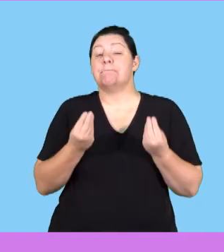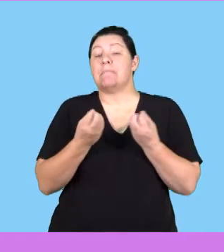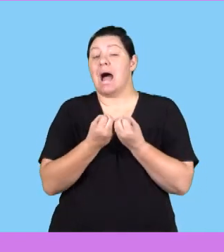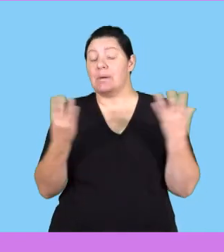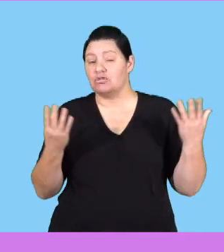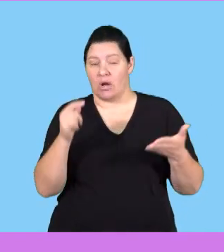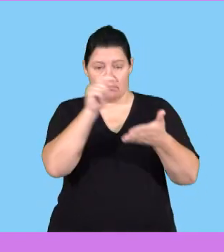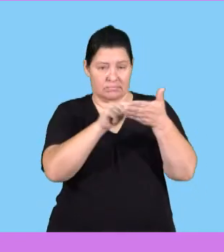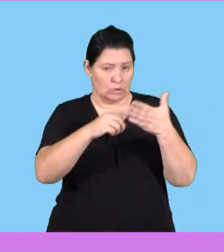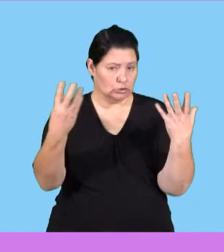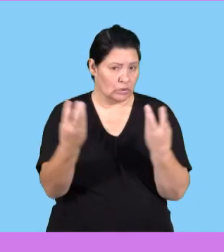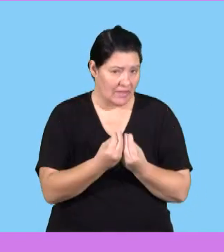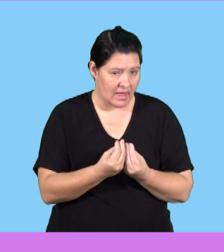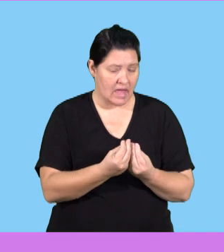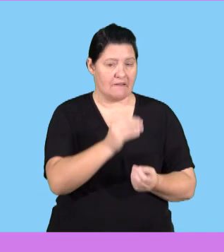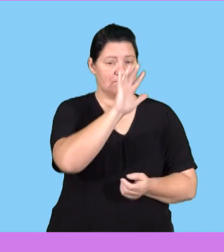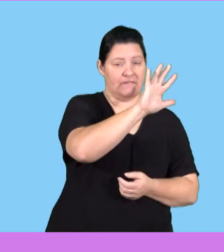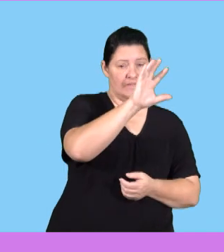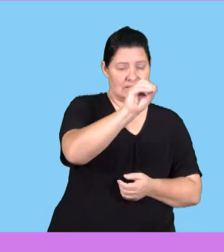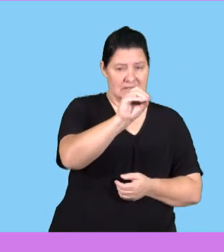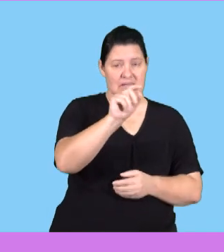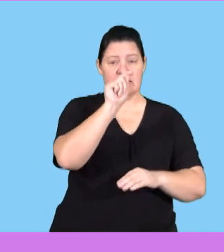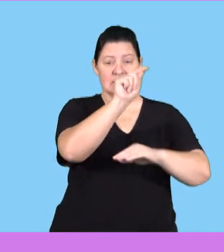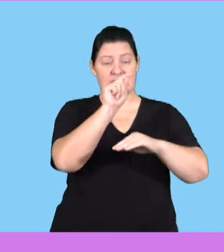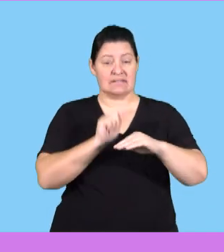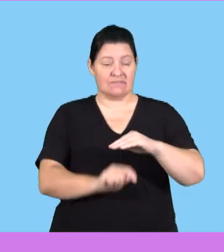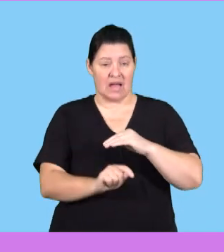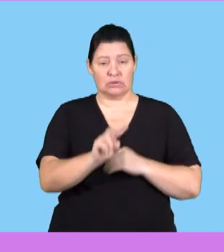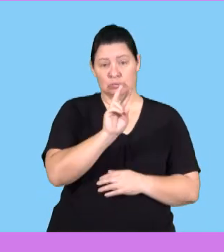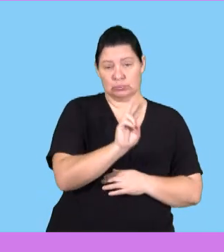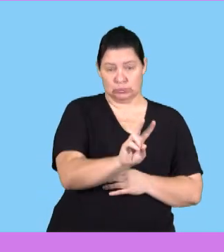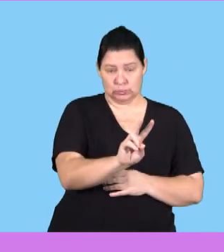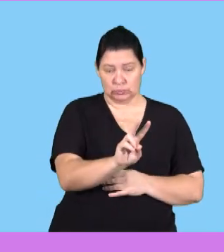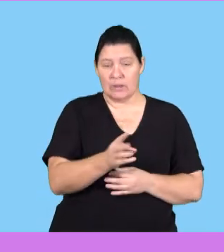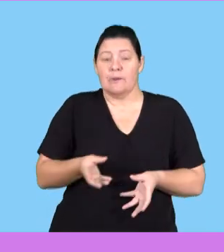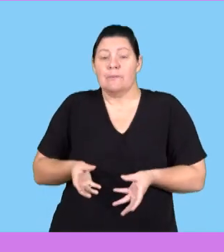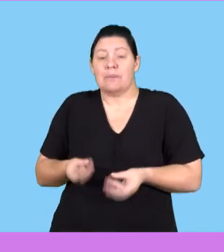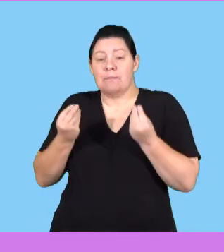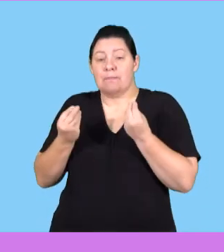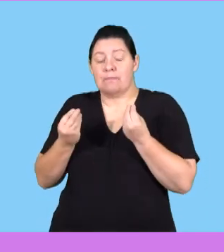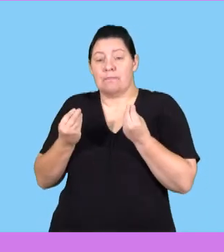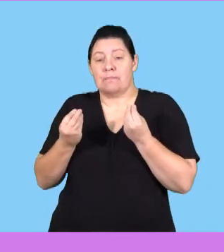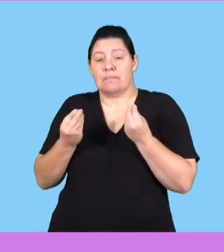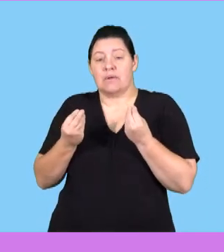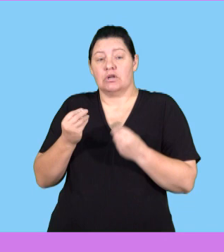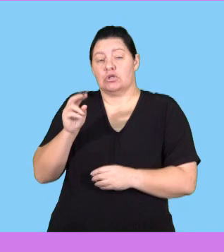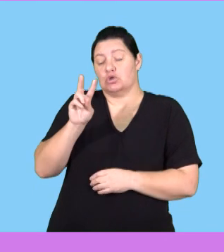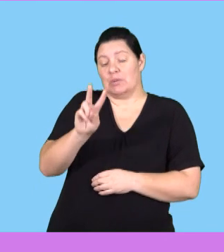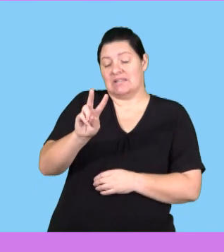can divide together. 50 divided by 2, we get